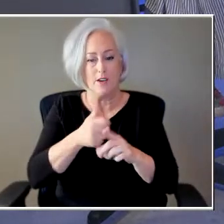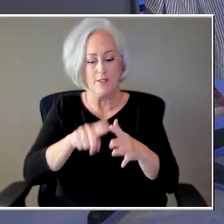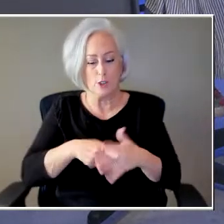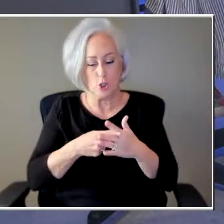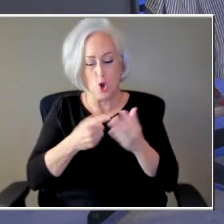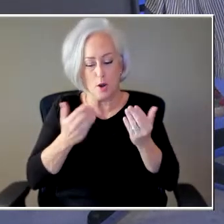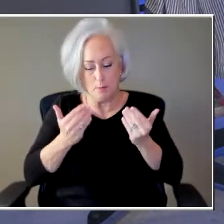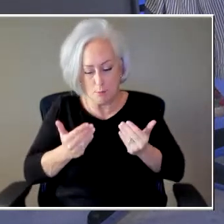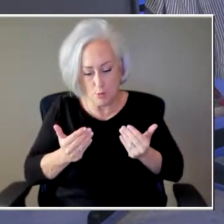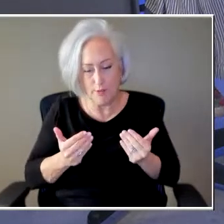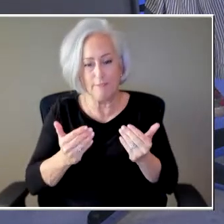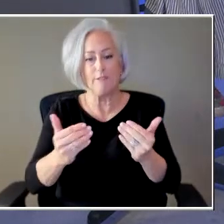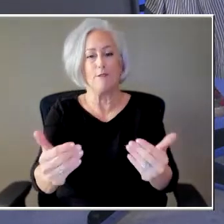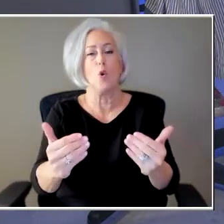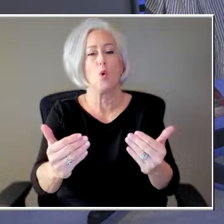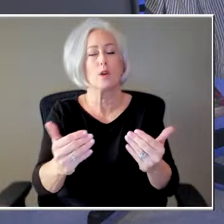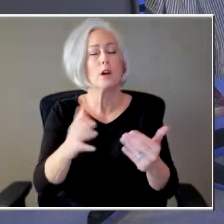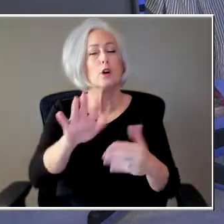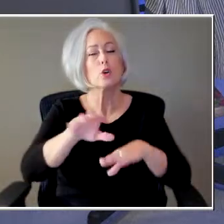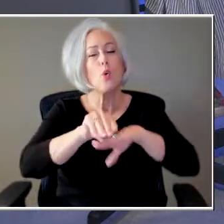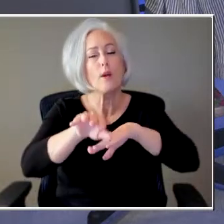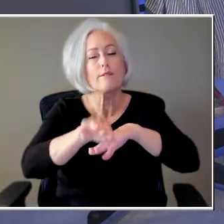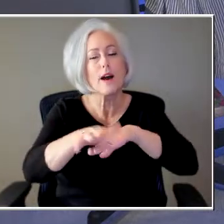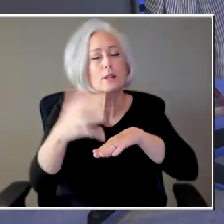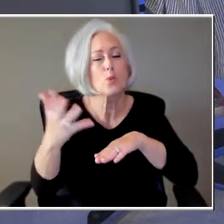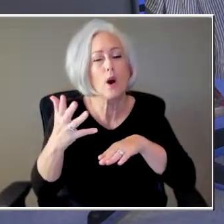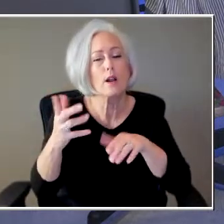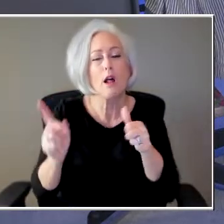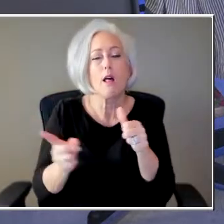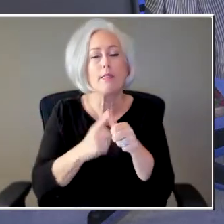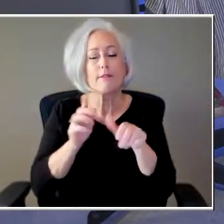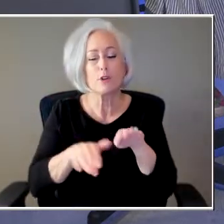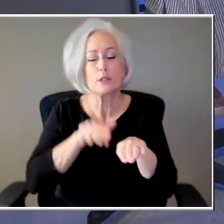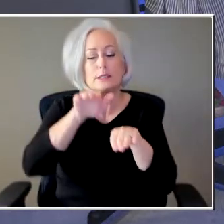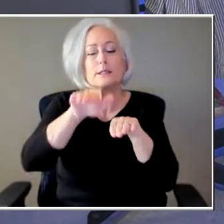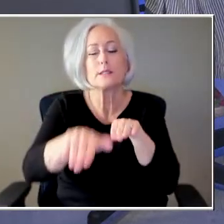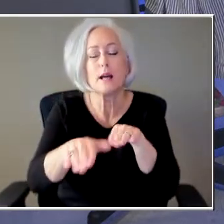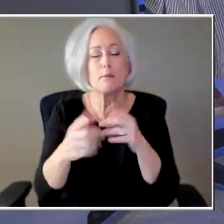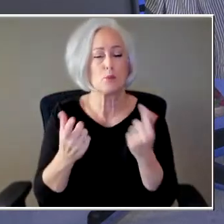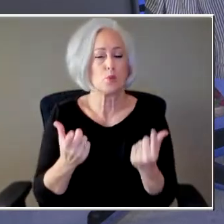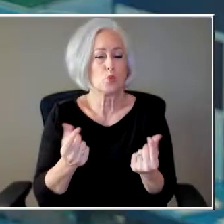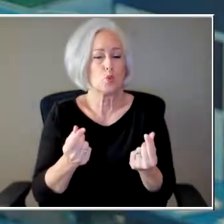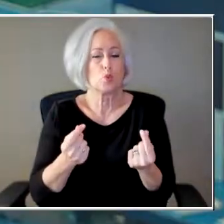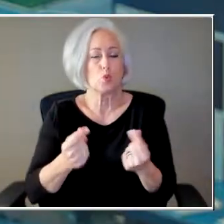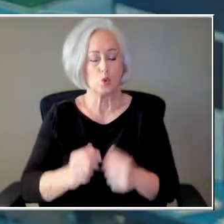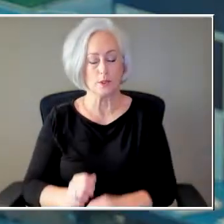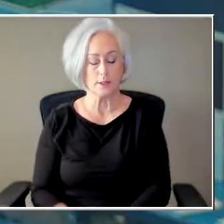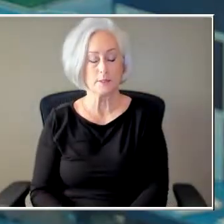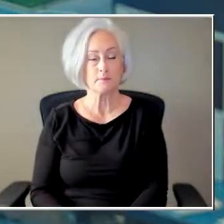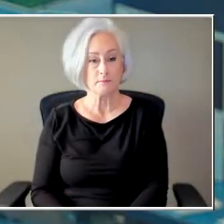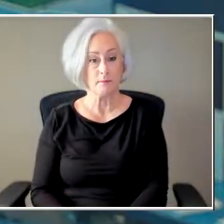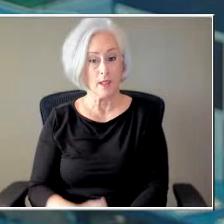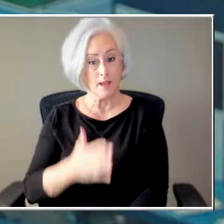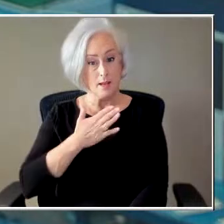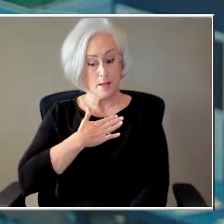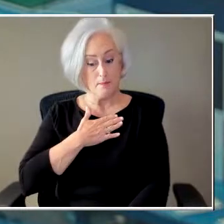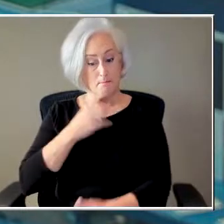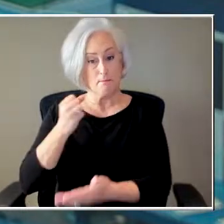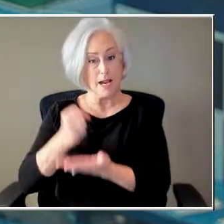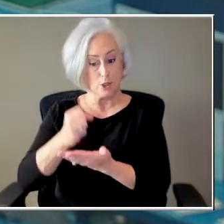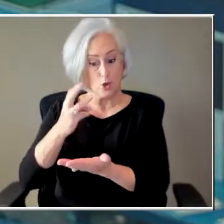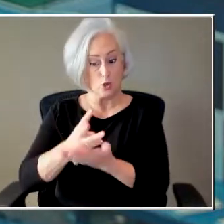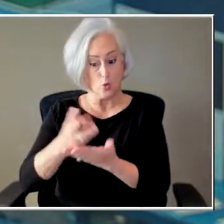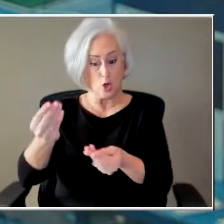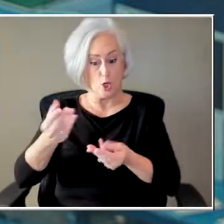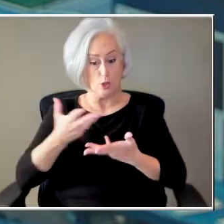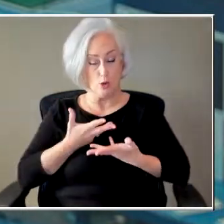get there, to just take those first steps? Well, something my social worker told me when I was first